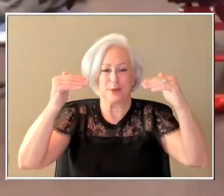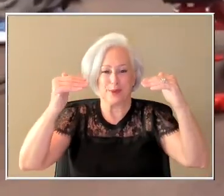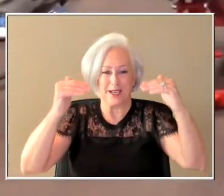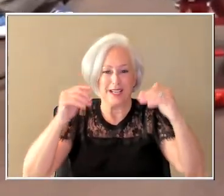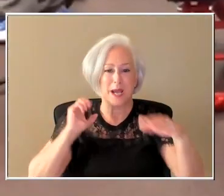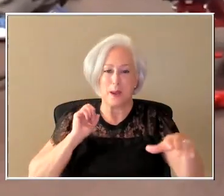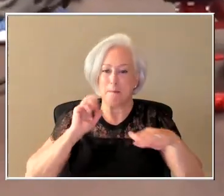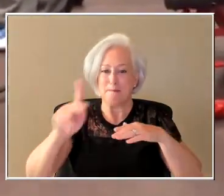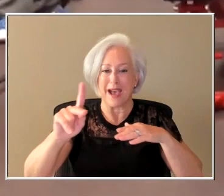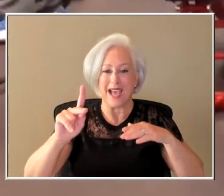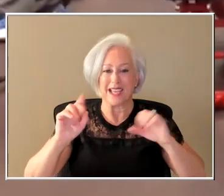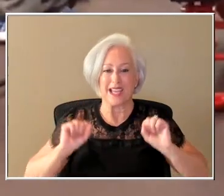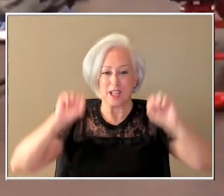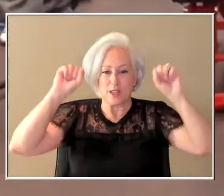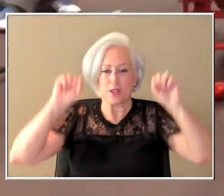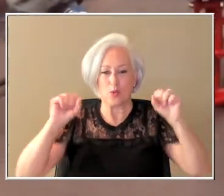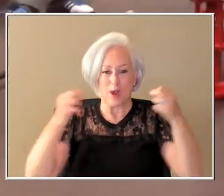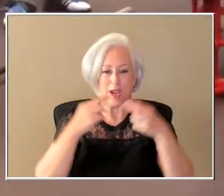room. This was